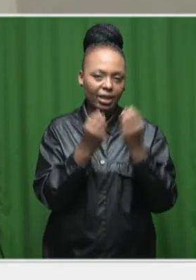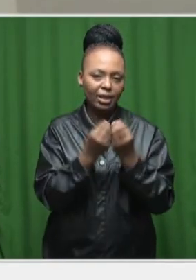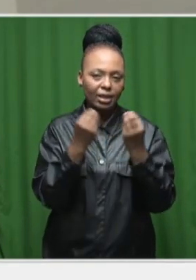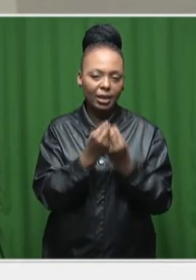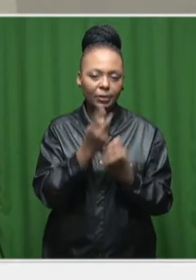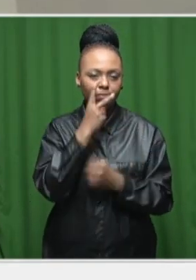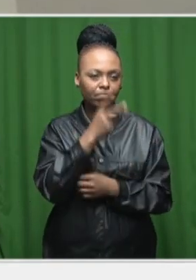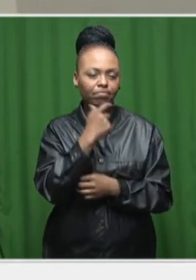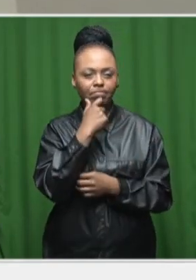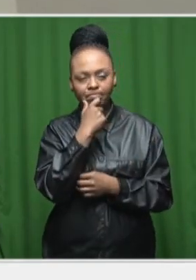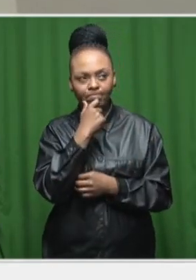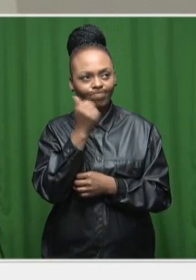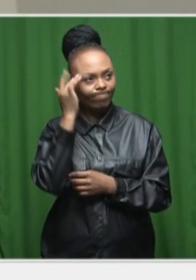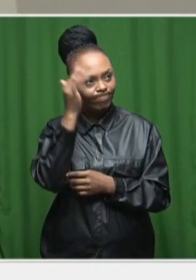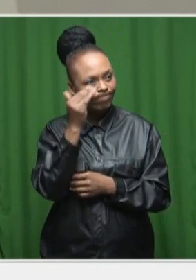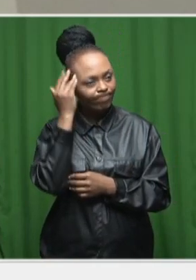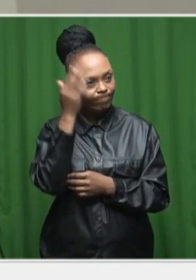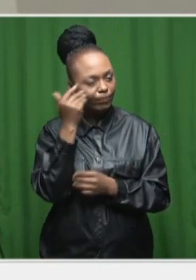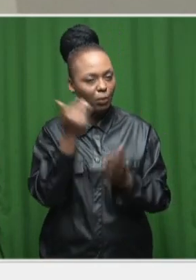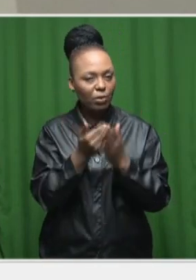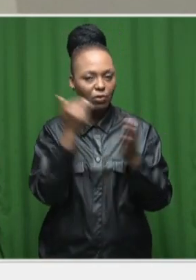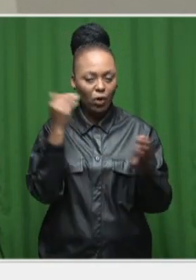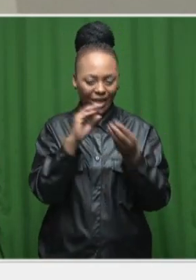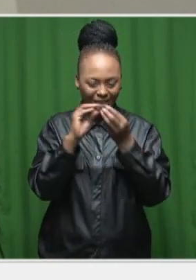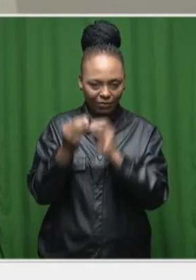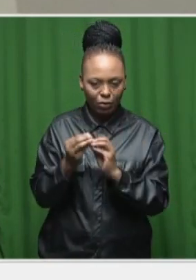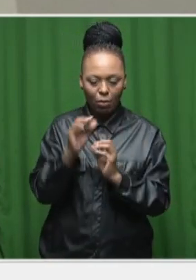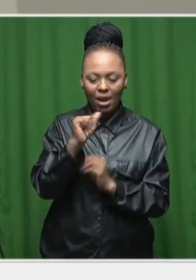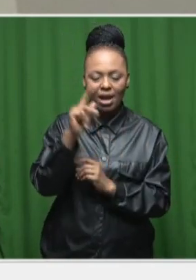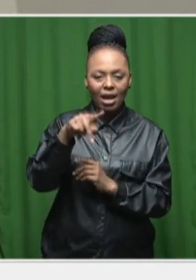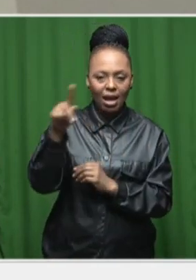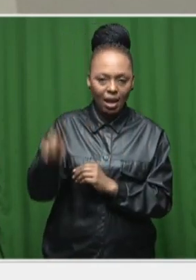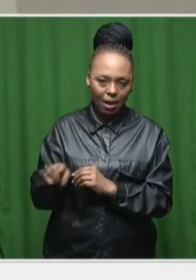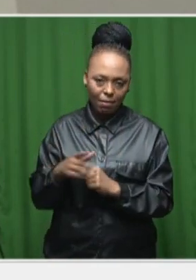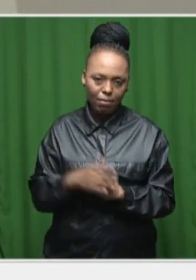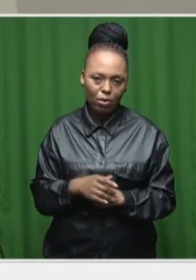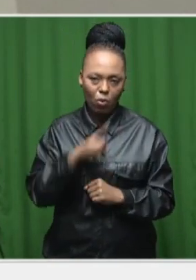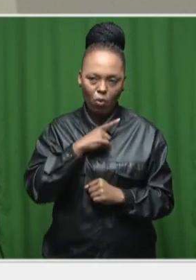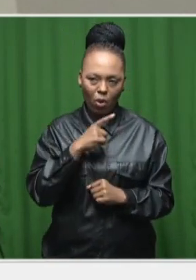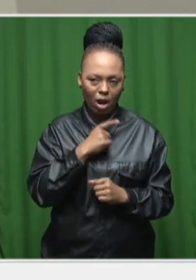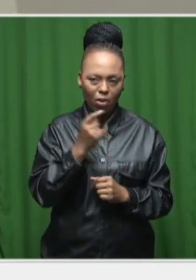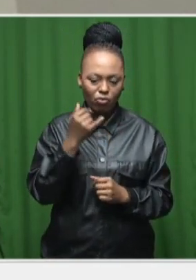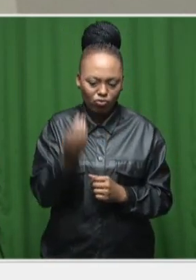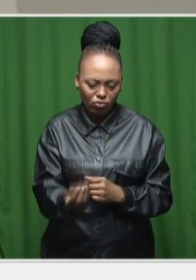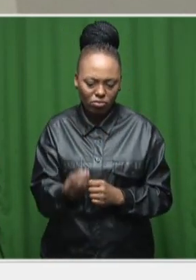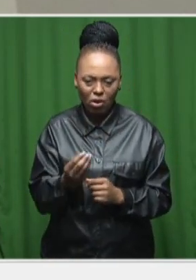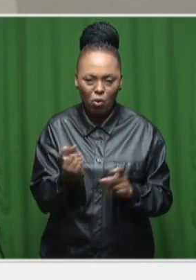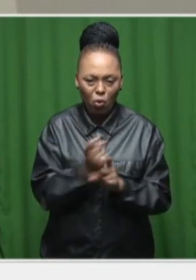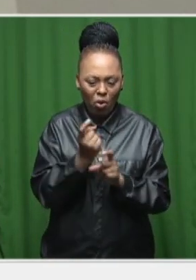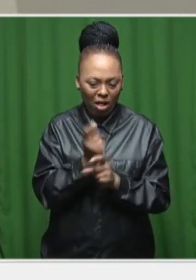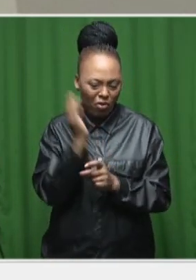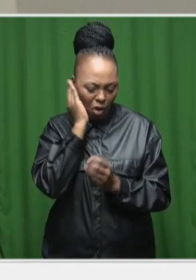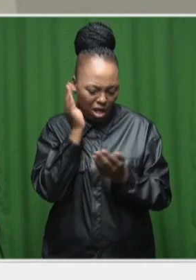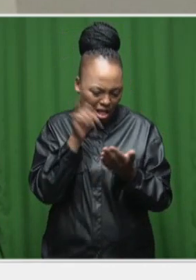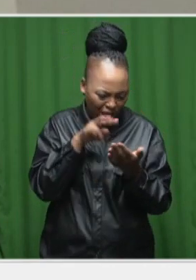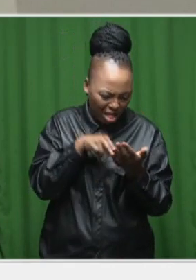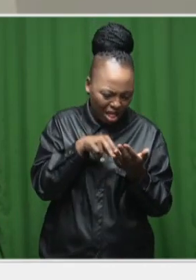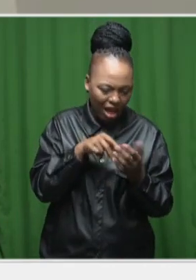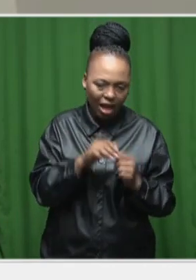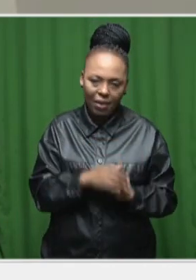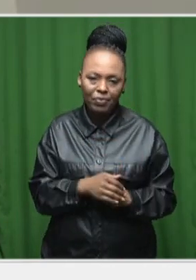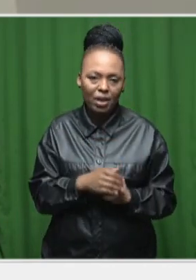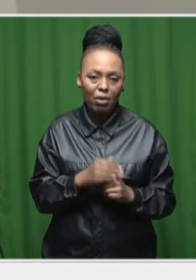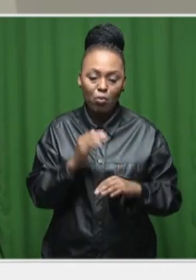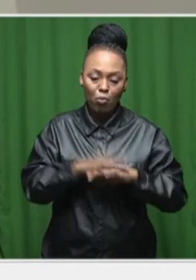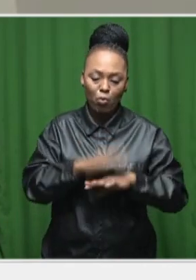really seriously considered before we developed the app. So that is why it is not more than 30 minutes a day.